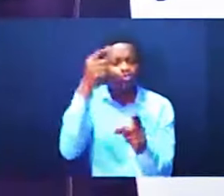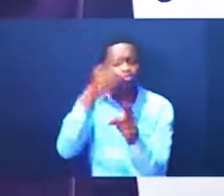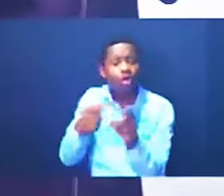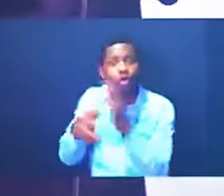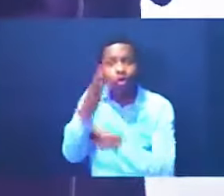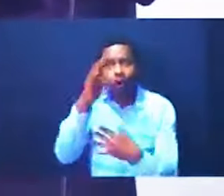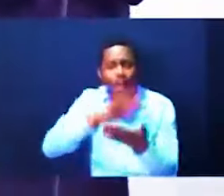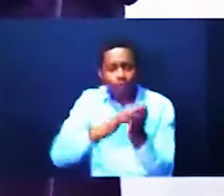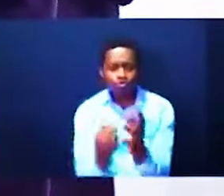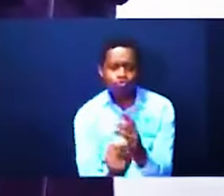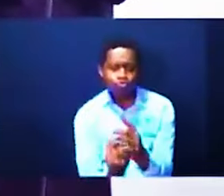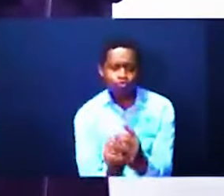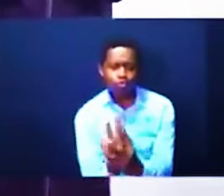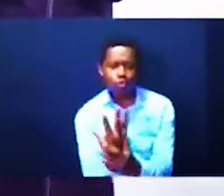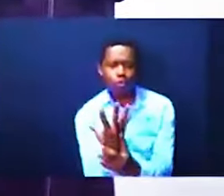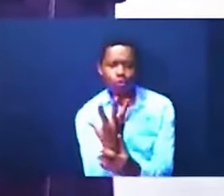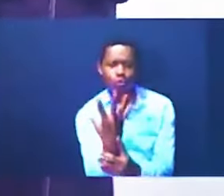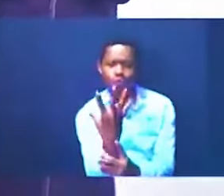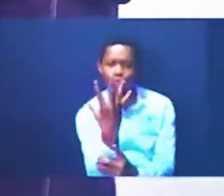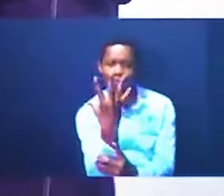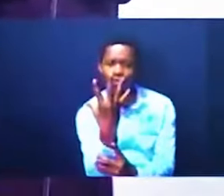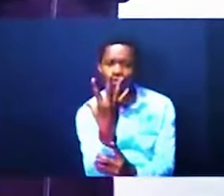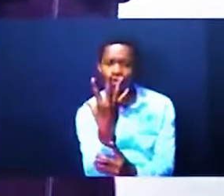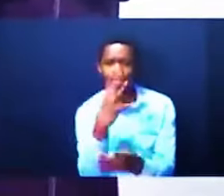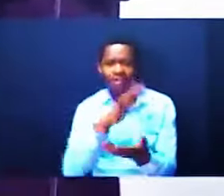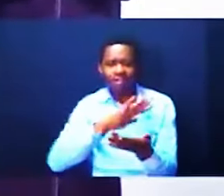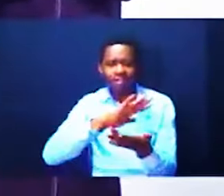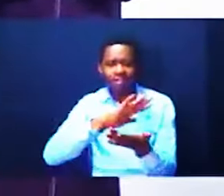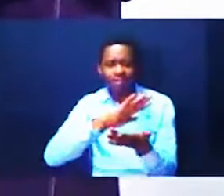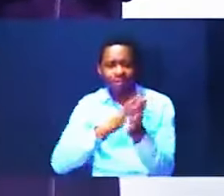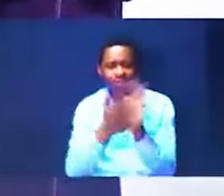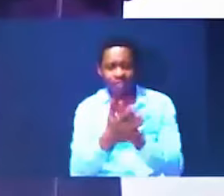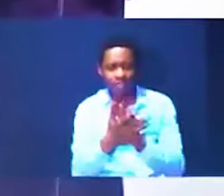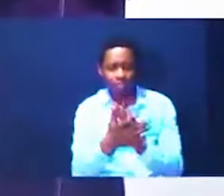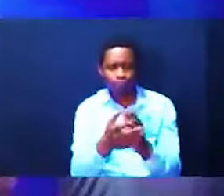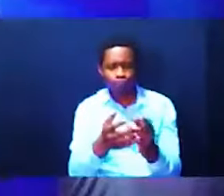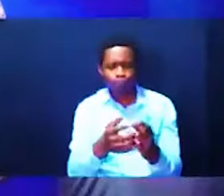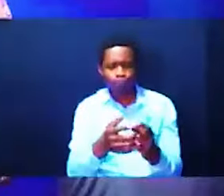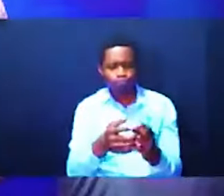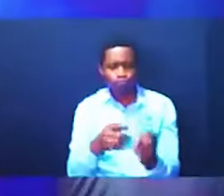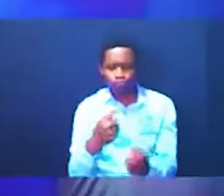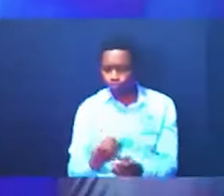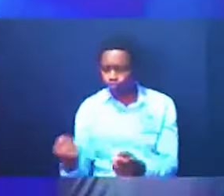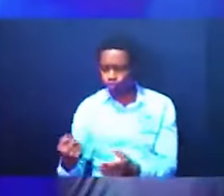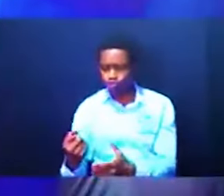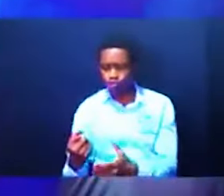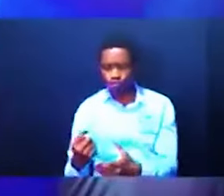And it becomes a weapon in your hands against him. Now